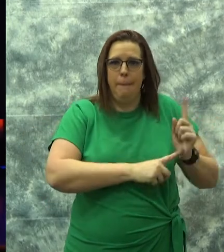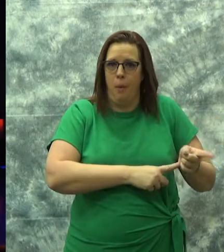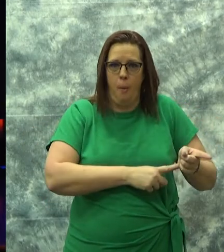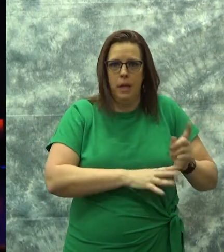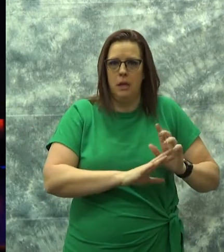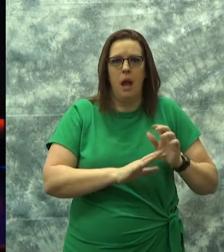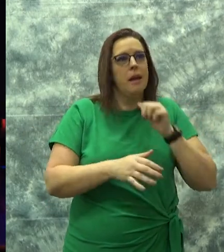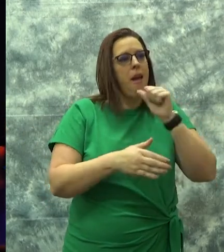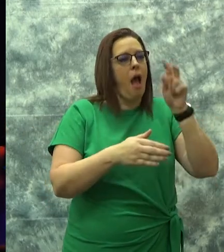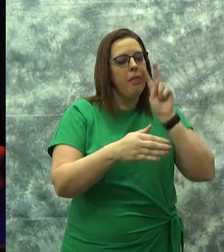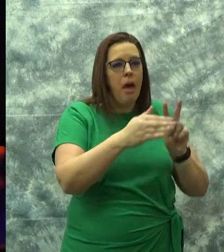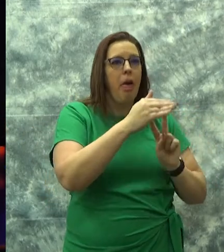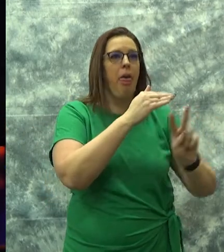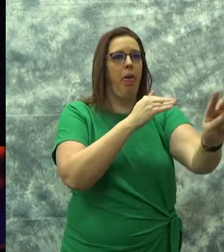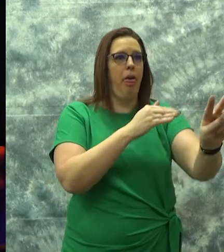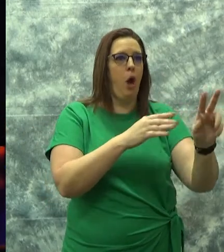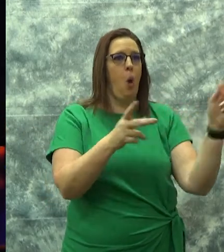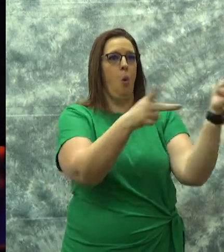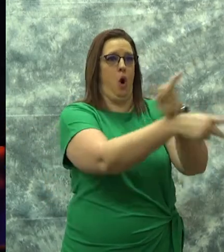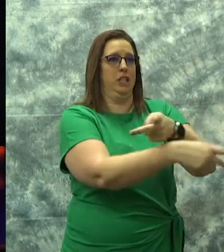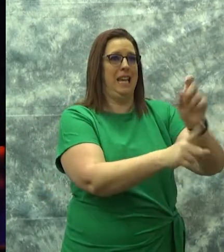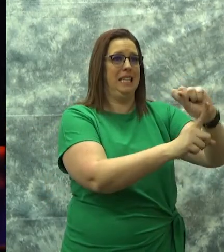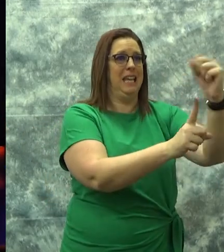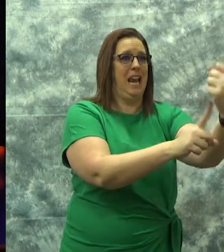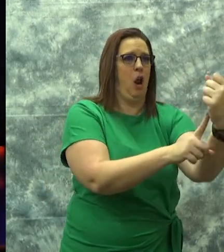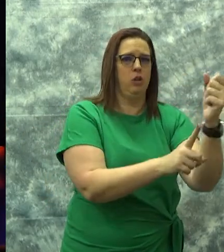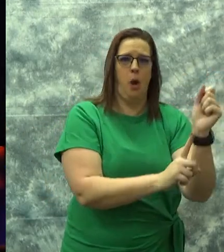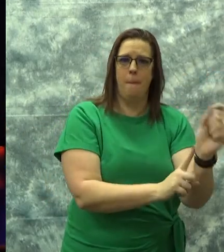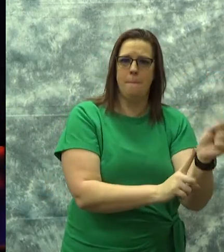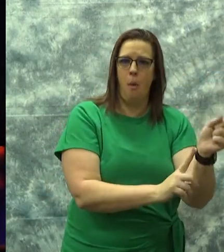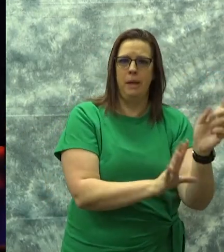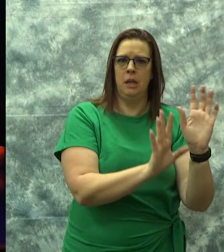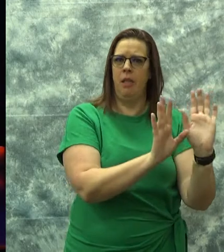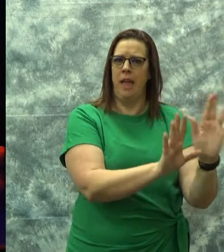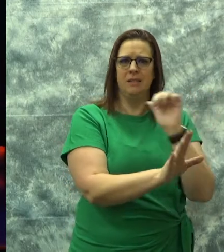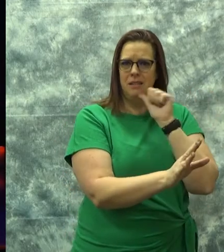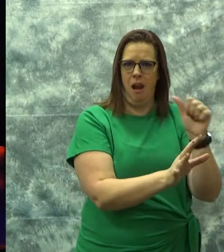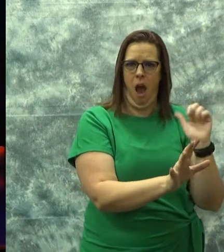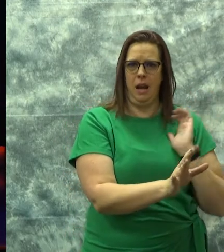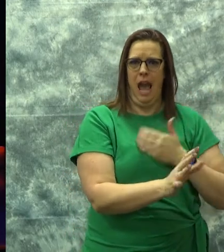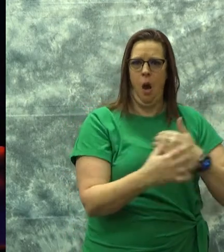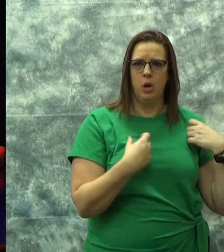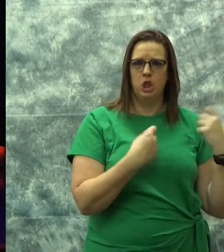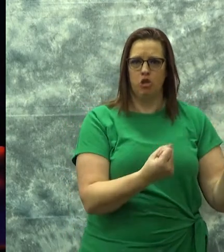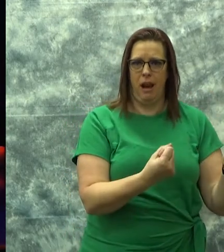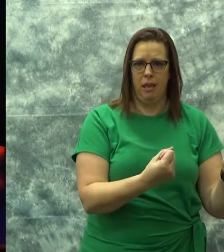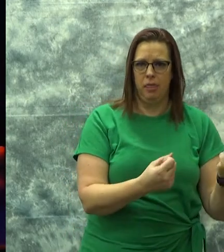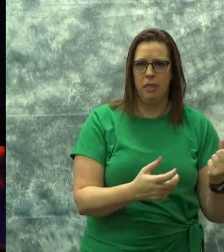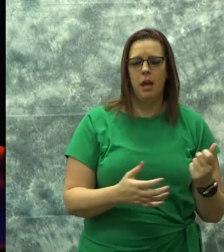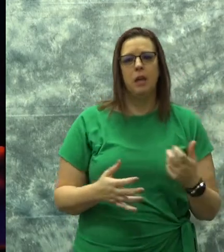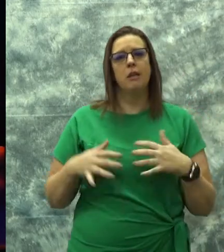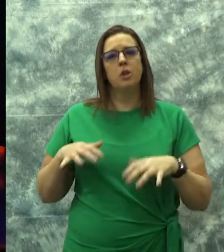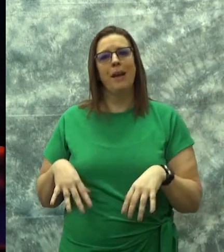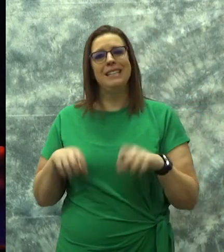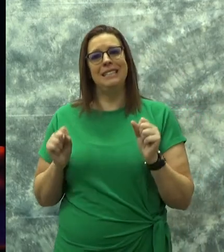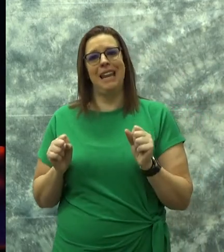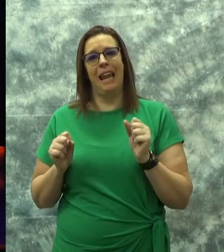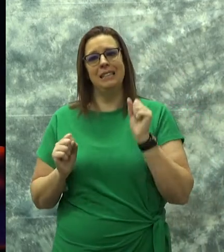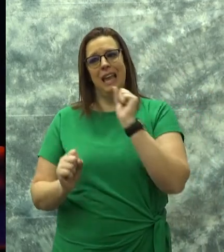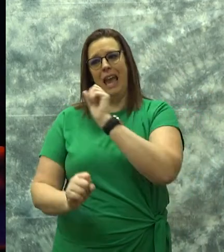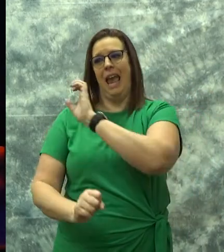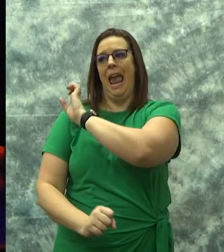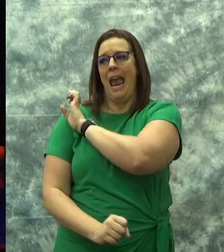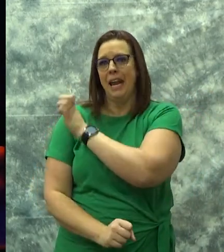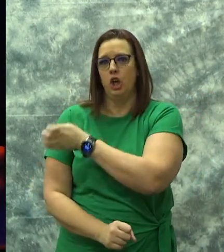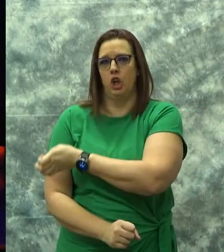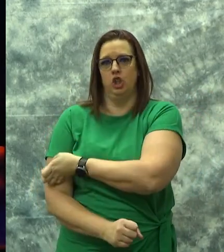It's not in the projecting into the future to the worst case scenario moment. That is not where our strength is. And so it takes some energy